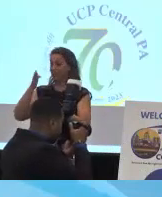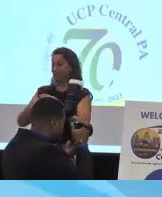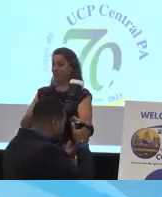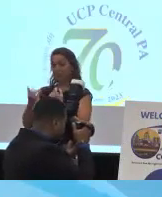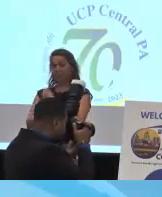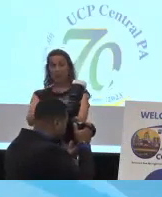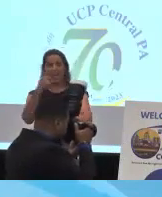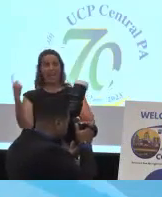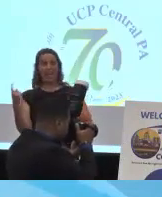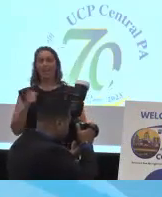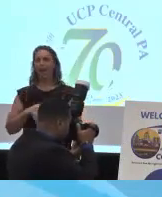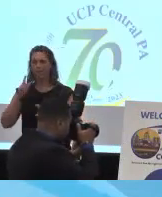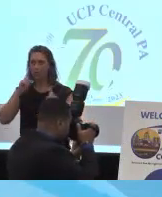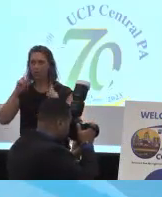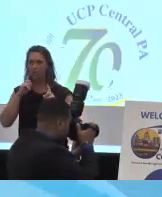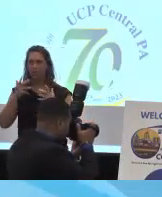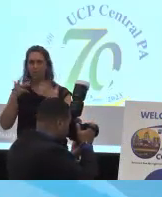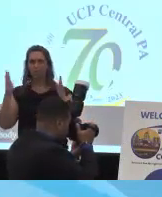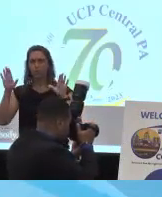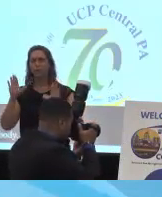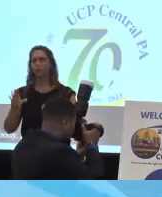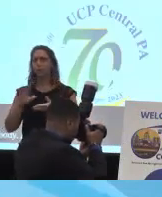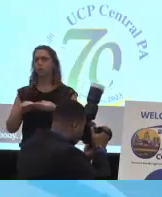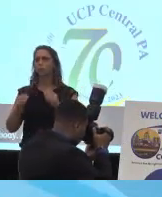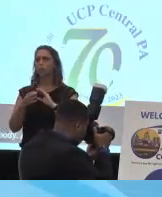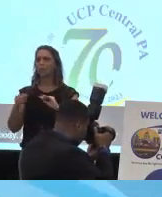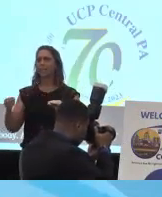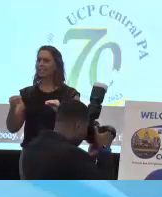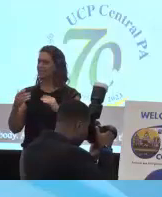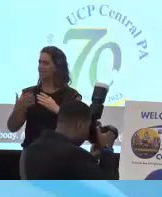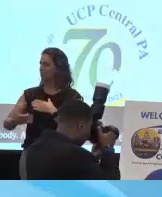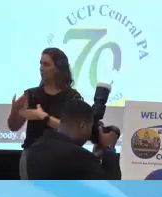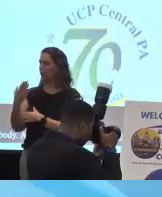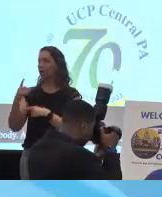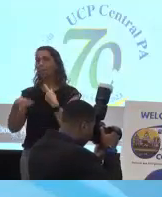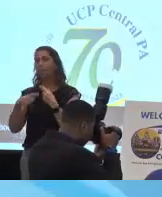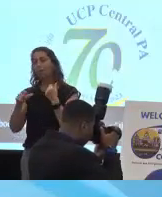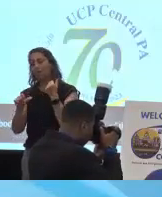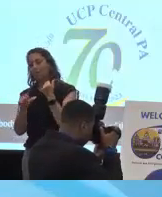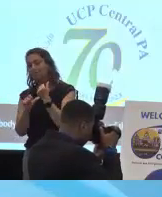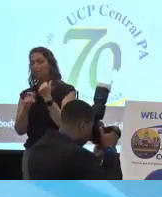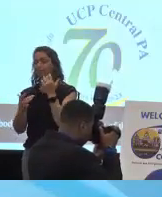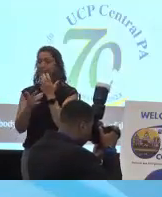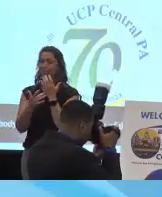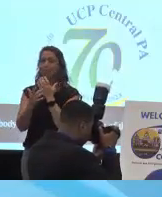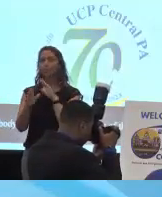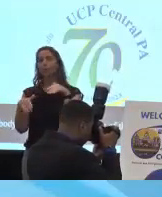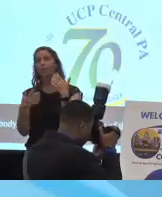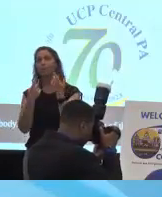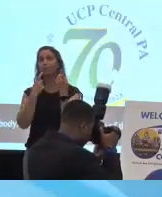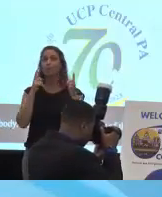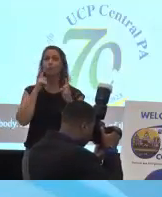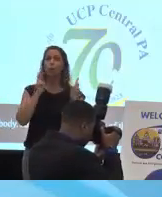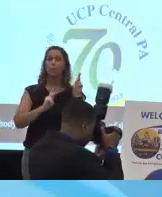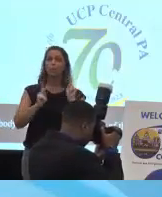And after hearing some of the great stories from this morning about how assistive technology provides success for individuals, I'm